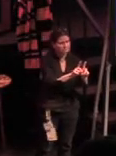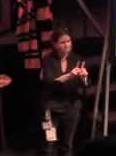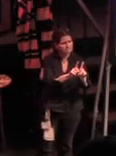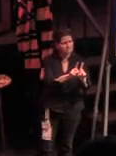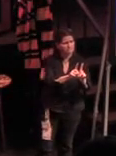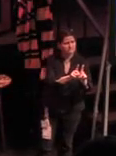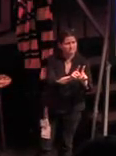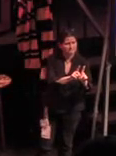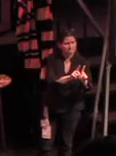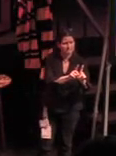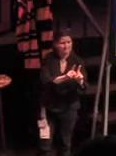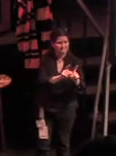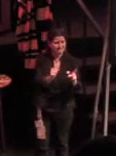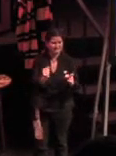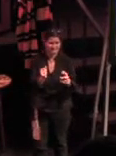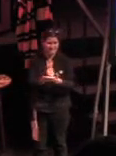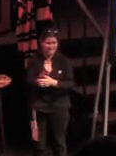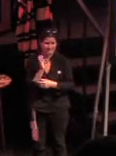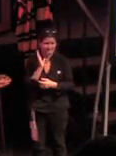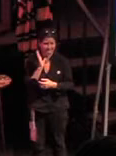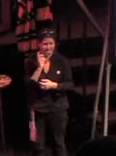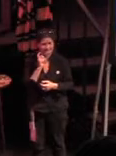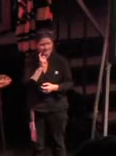I make it sound easy. It's not. Like,